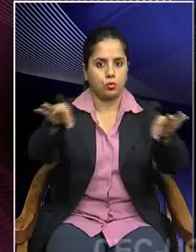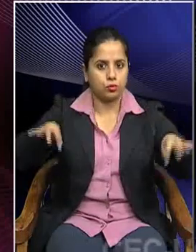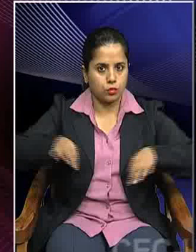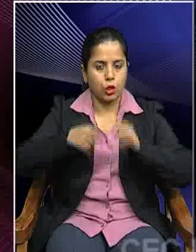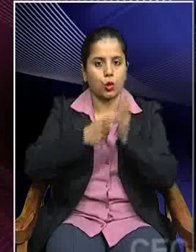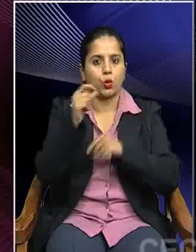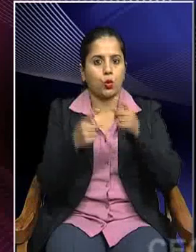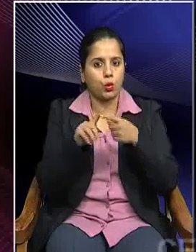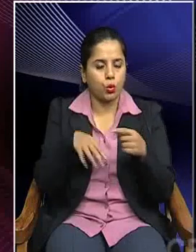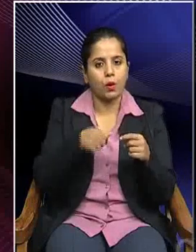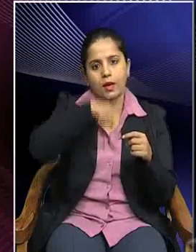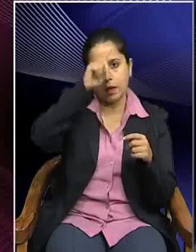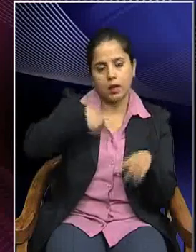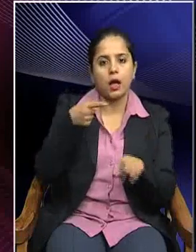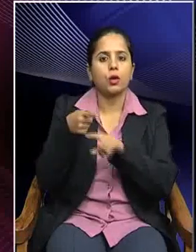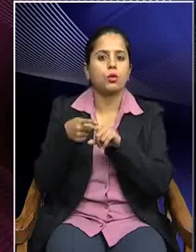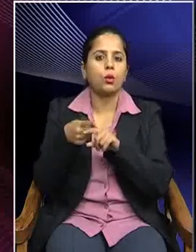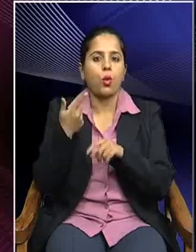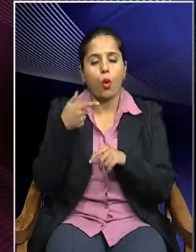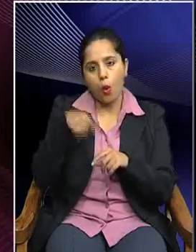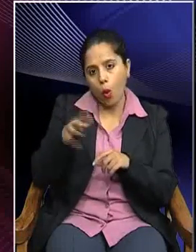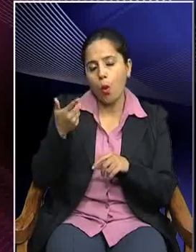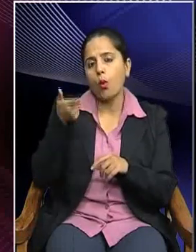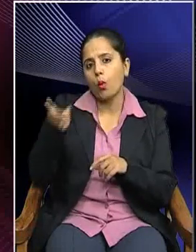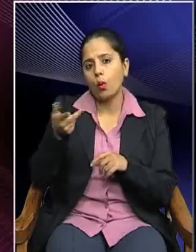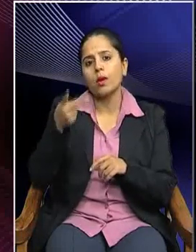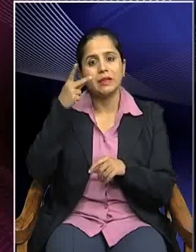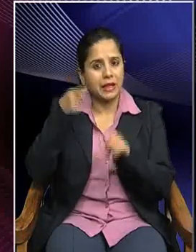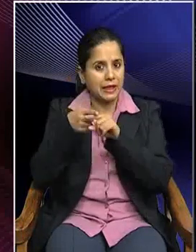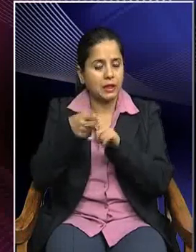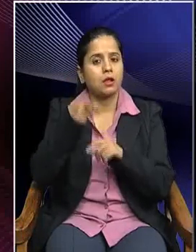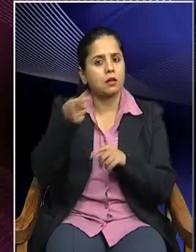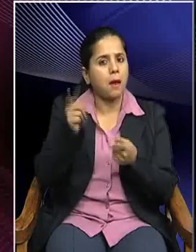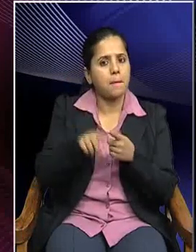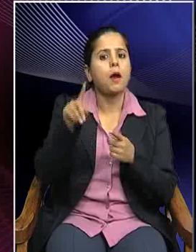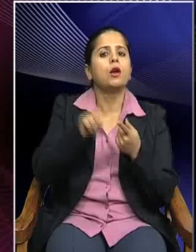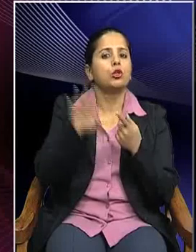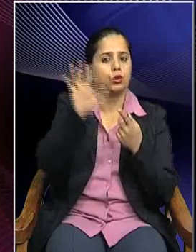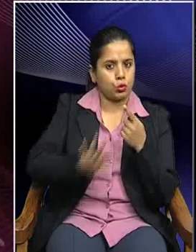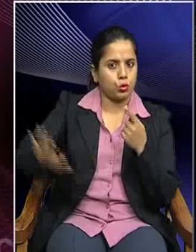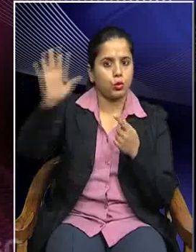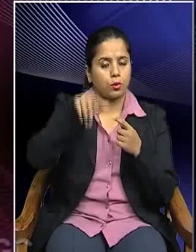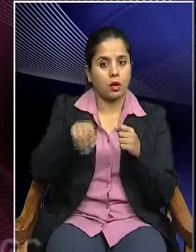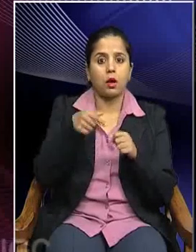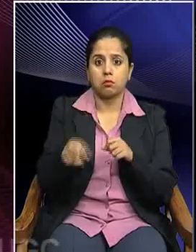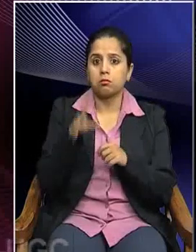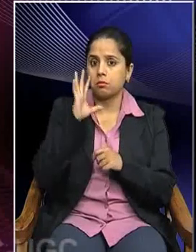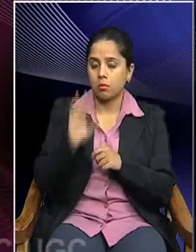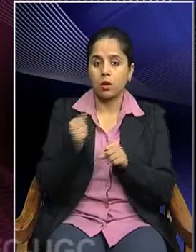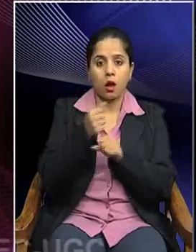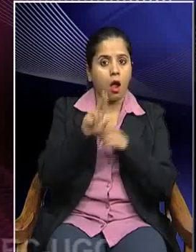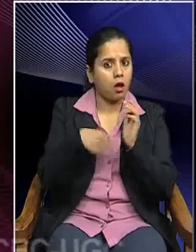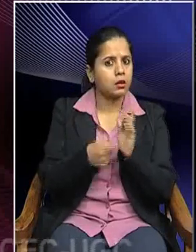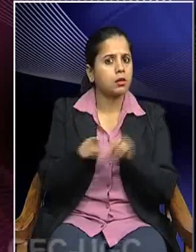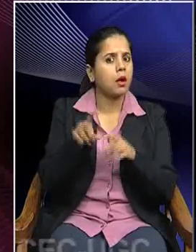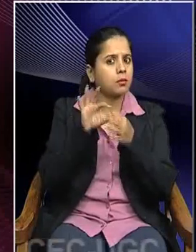and Greece, or for that matter Europe, is important. And Gandhar, as we shall see subsequently, is